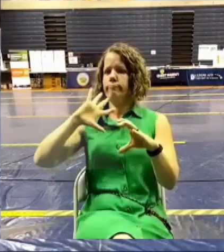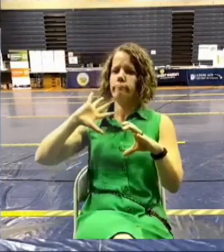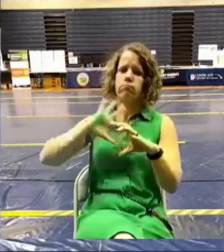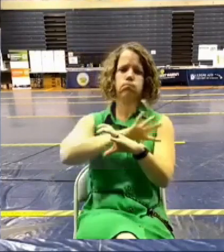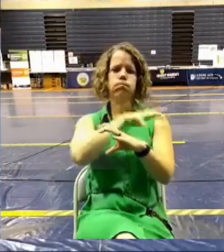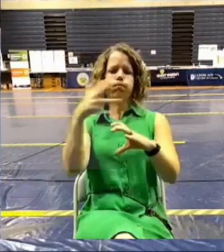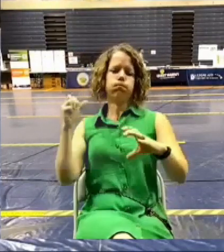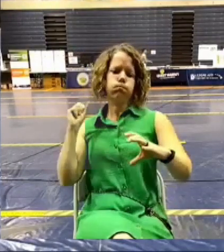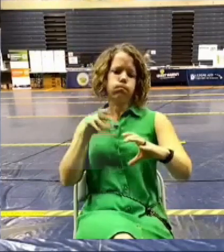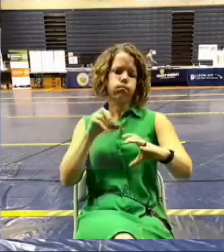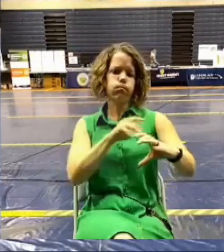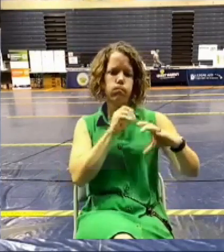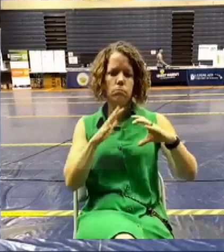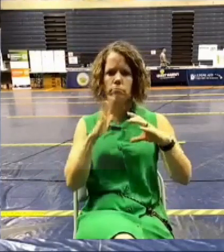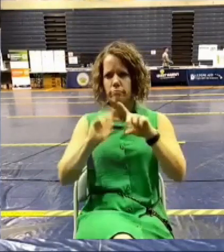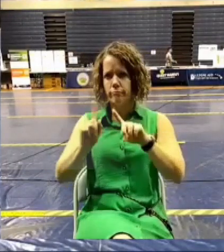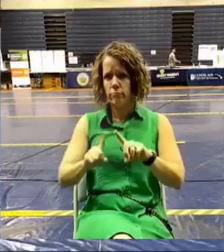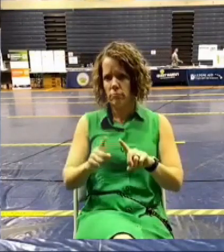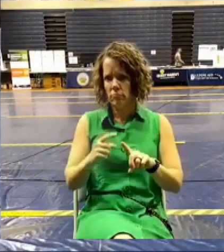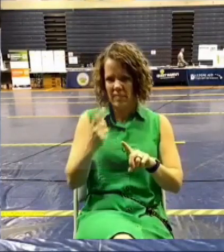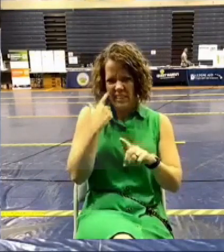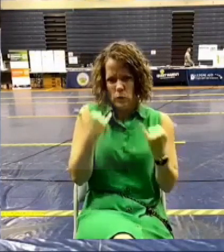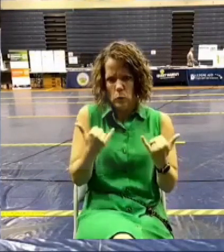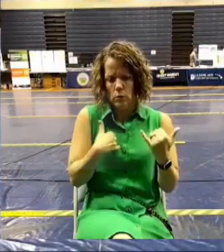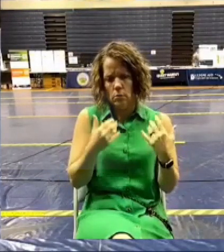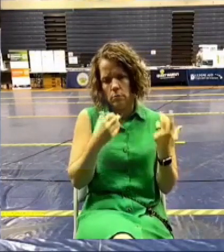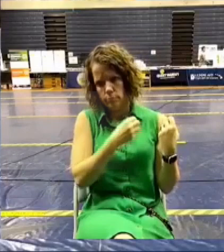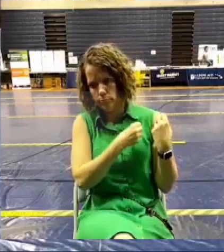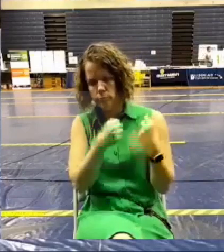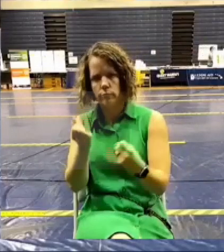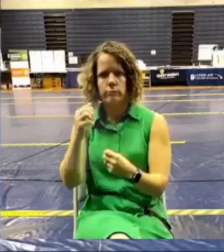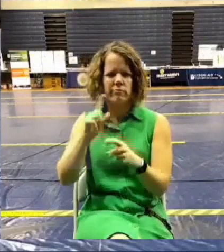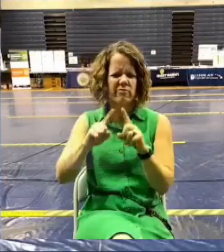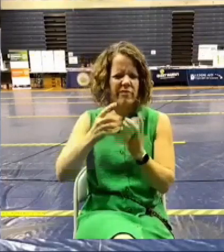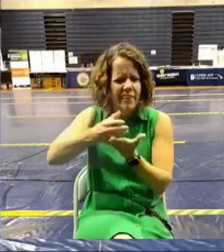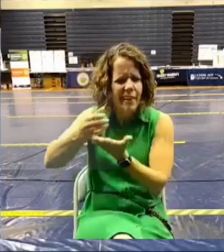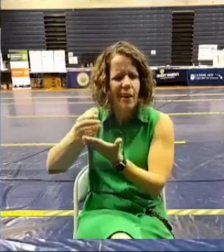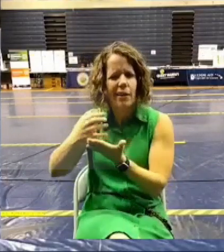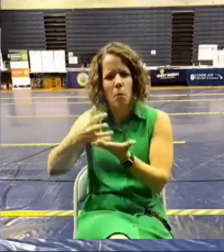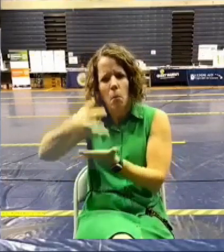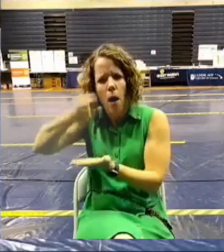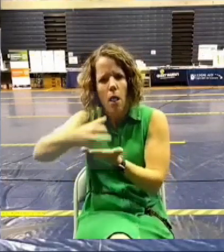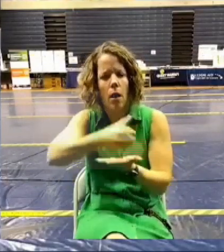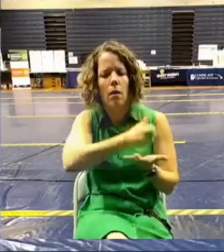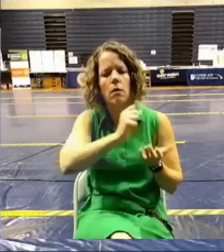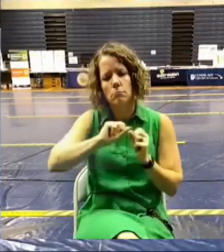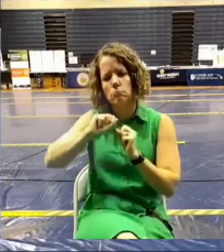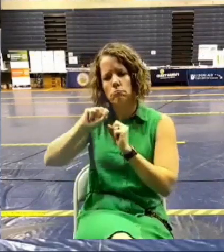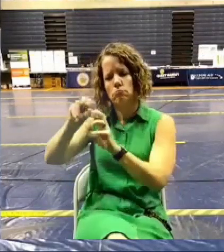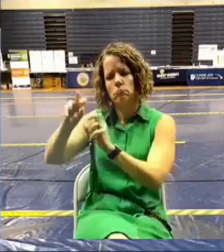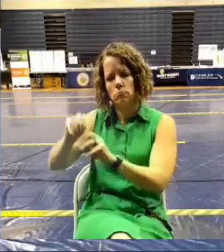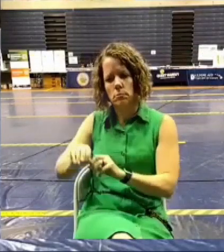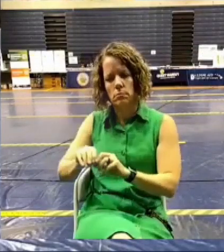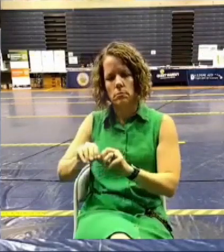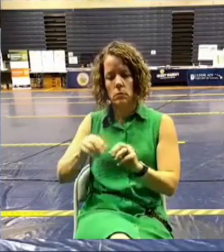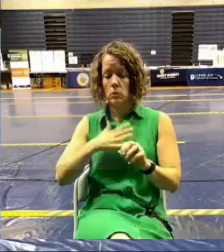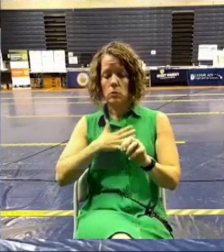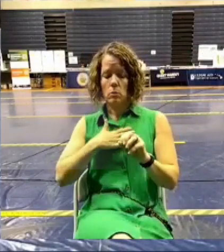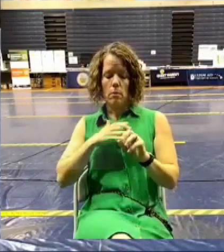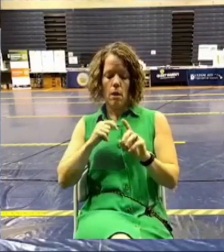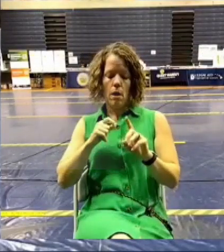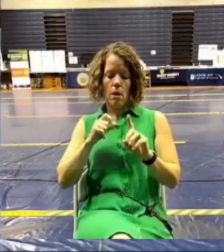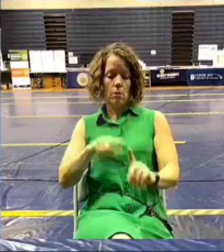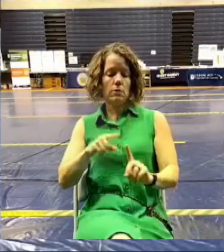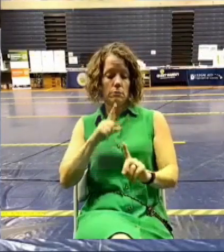cans and bottles that I picked up from the park. But I was we did have a recycle center. This is why